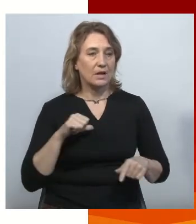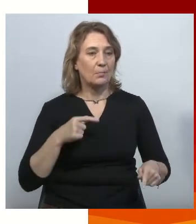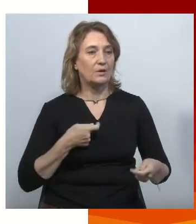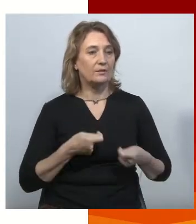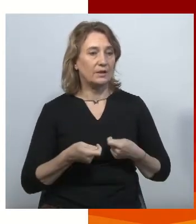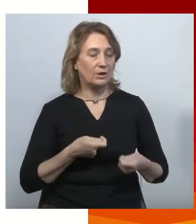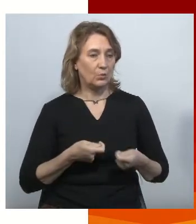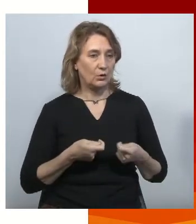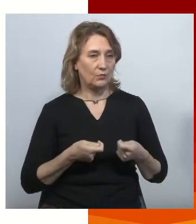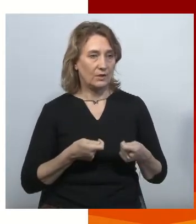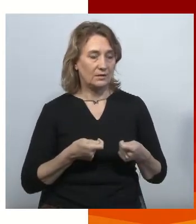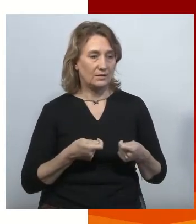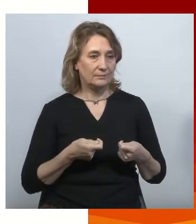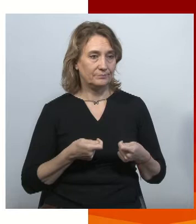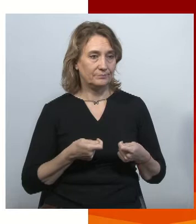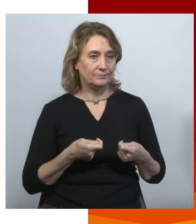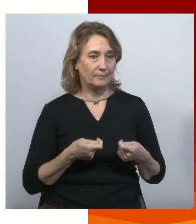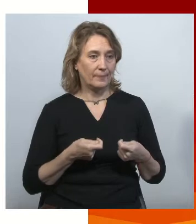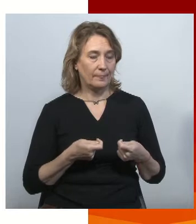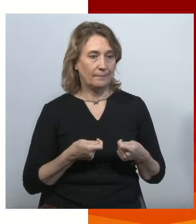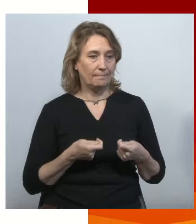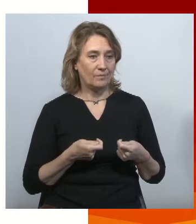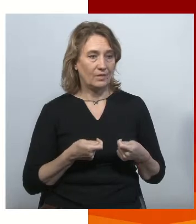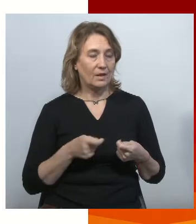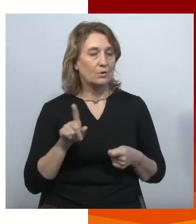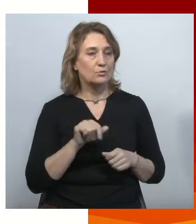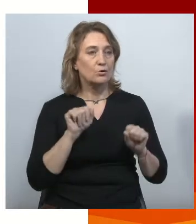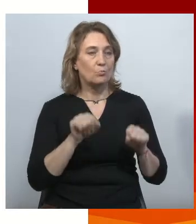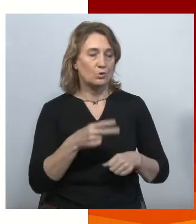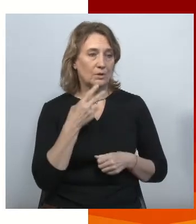development of self-regulation.